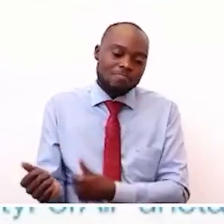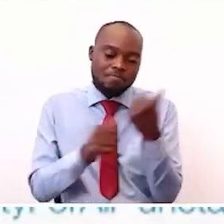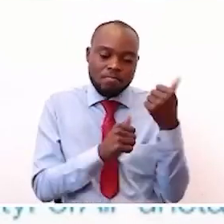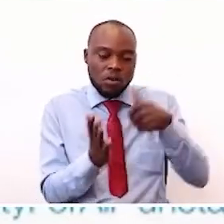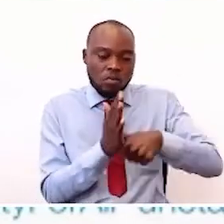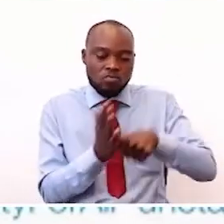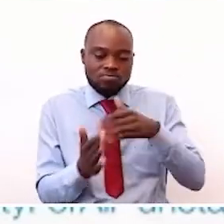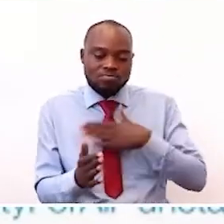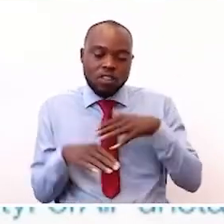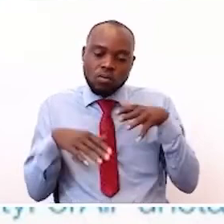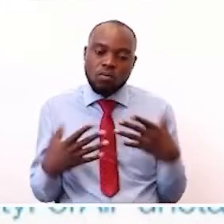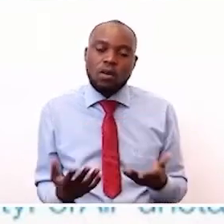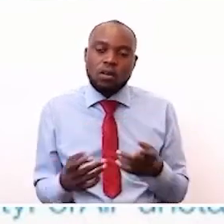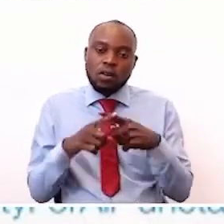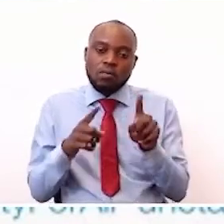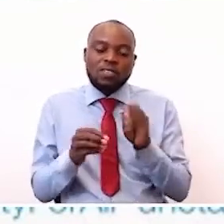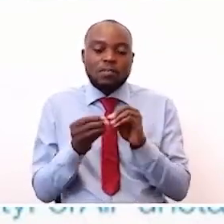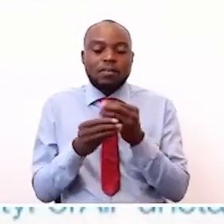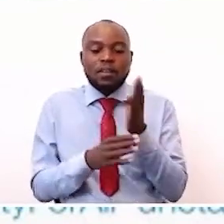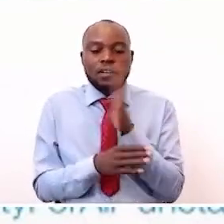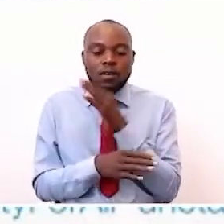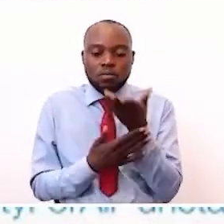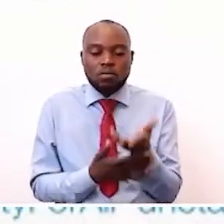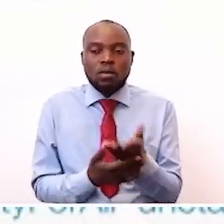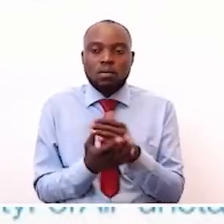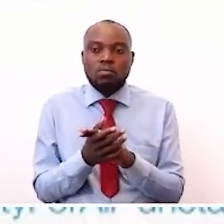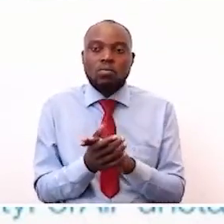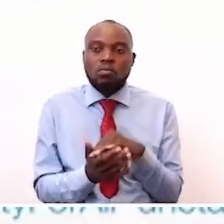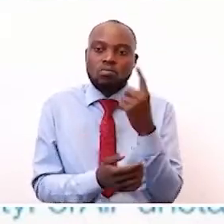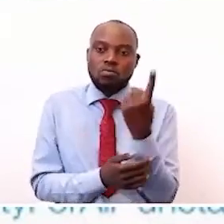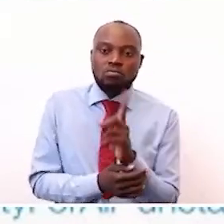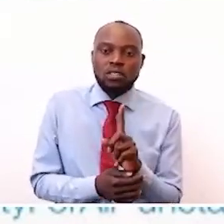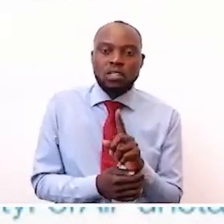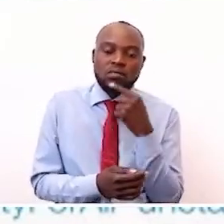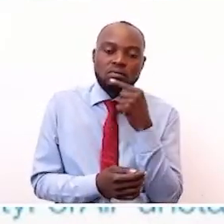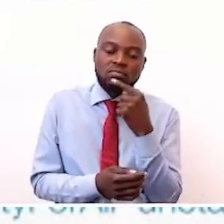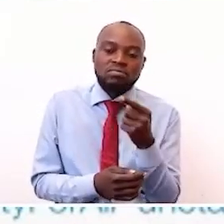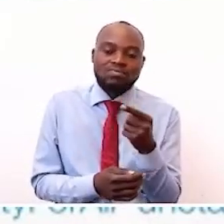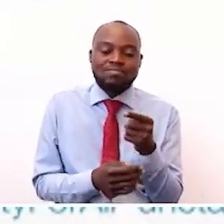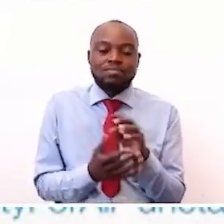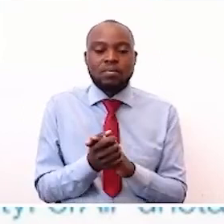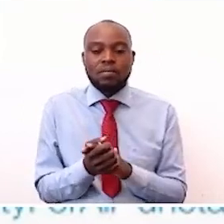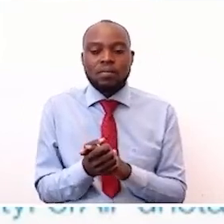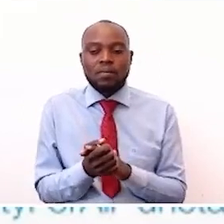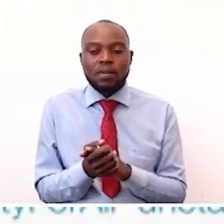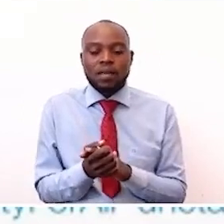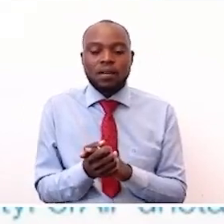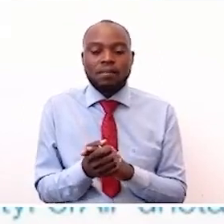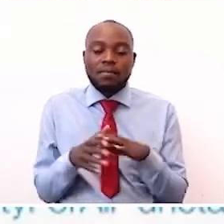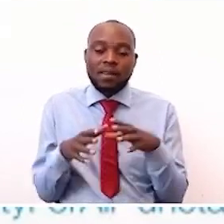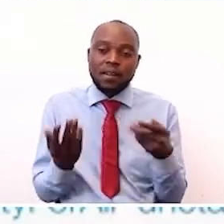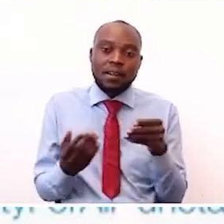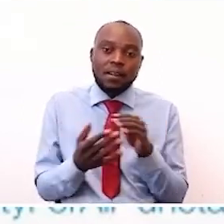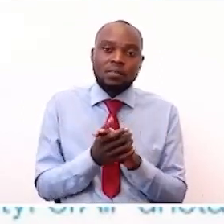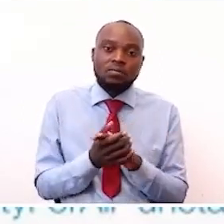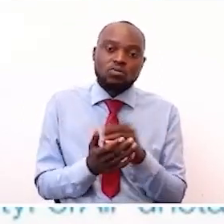to deal with external flows, not only to deal with macro risks like a possibility of a recession